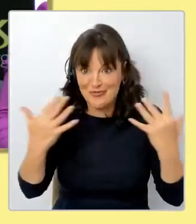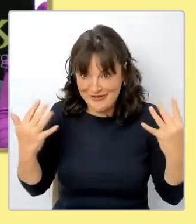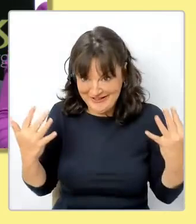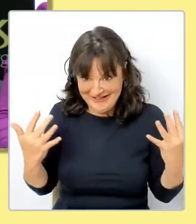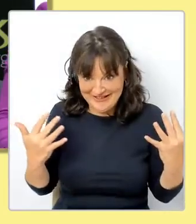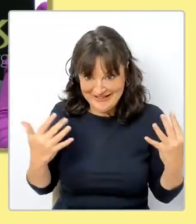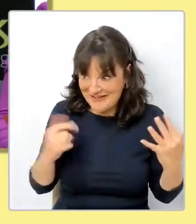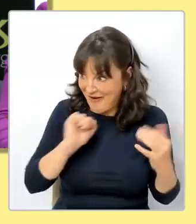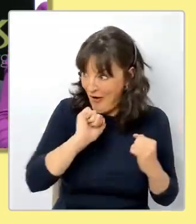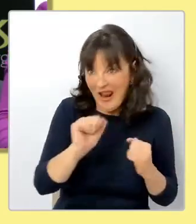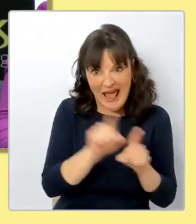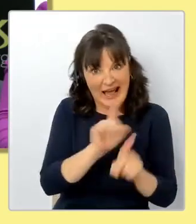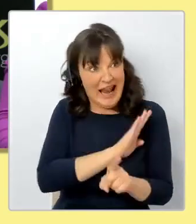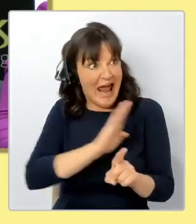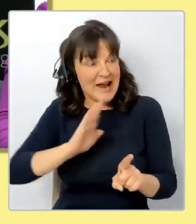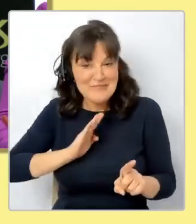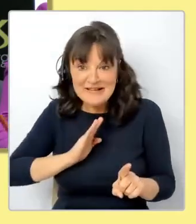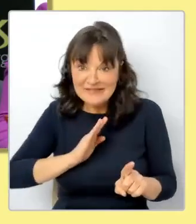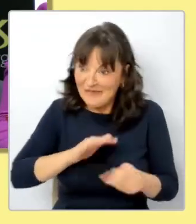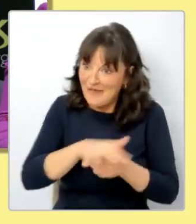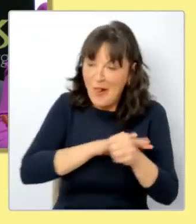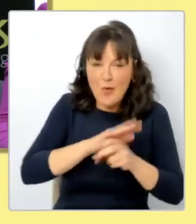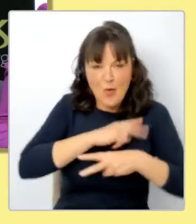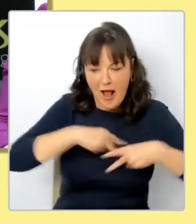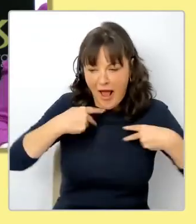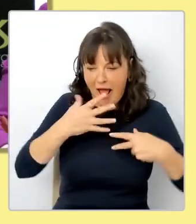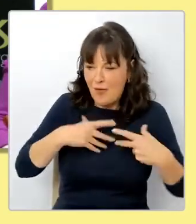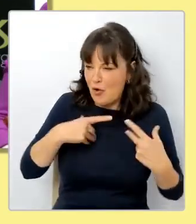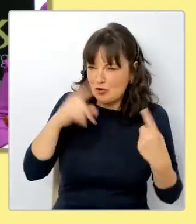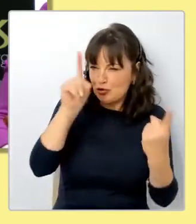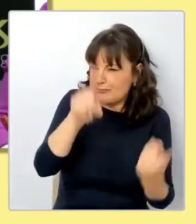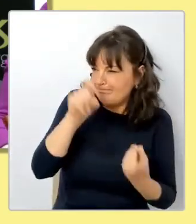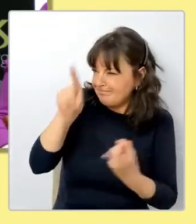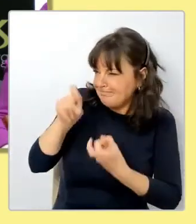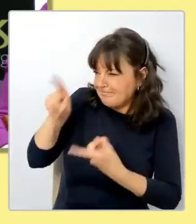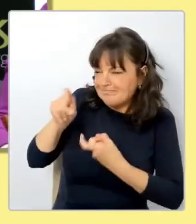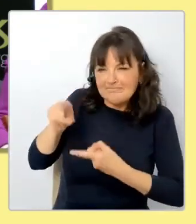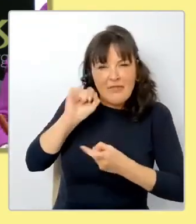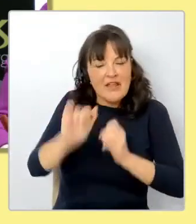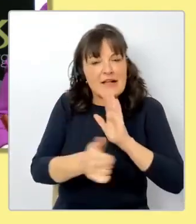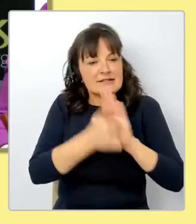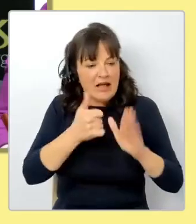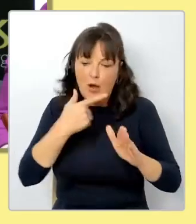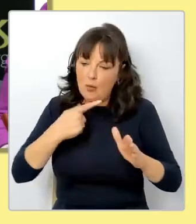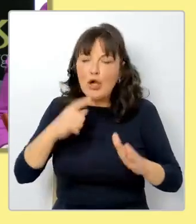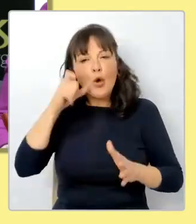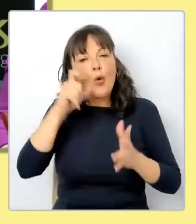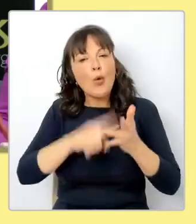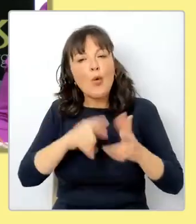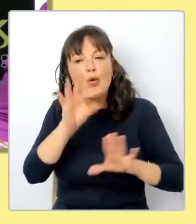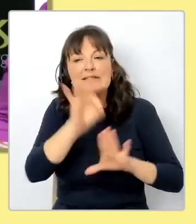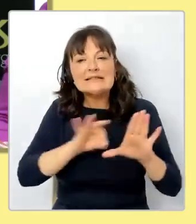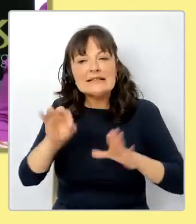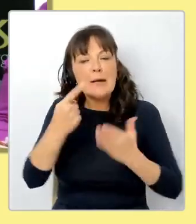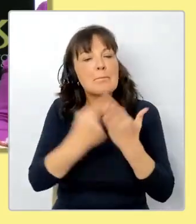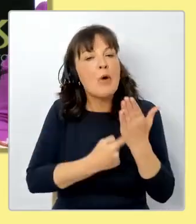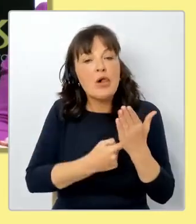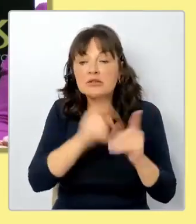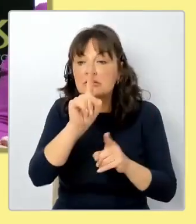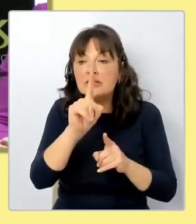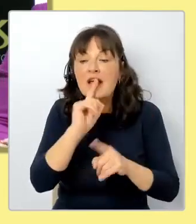across the country, harness that talent to co-design policy. What does empowerment mean? Empowerment means not knocking over your